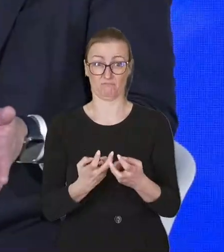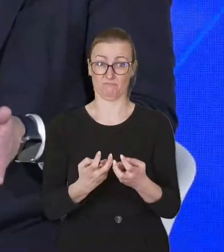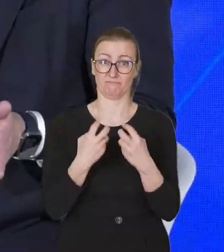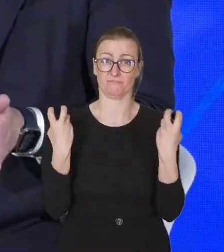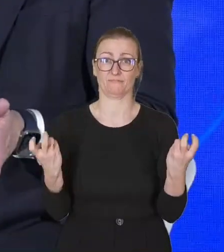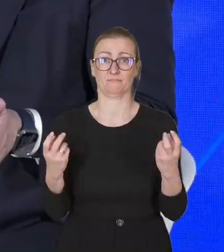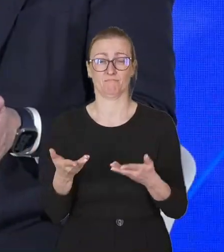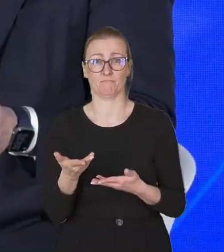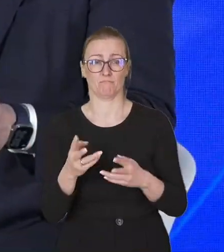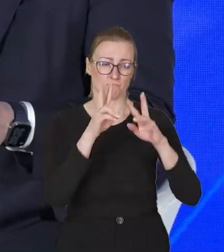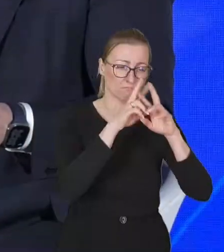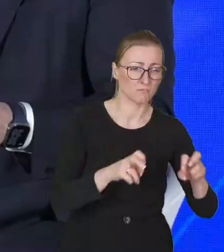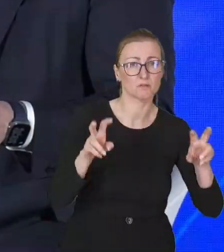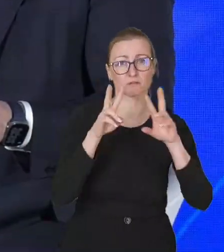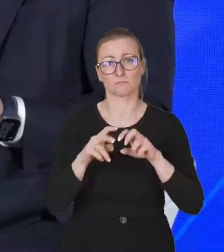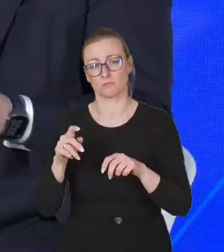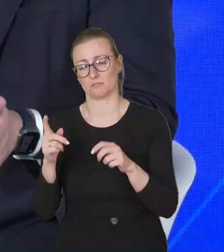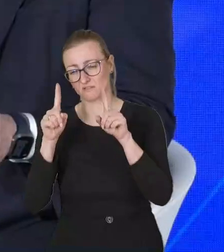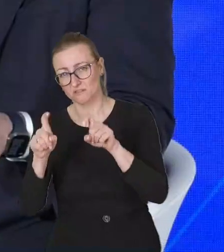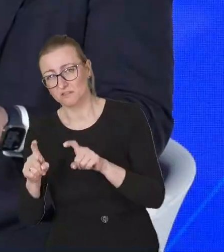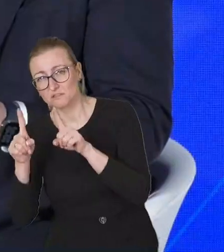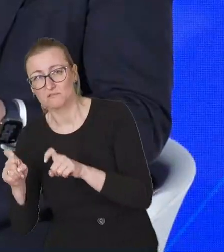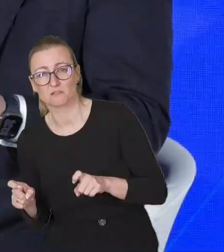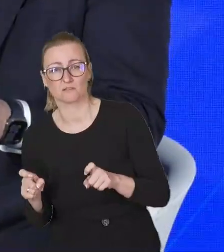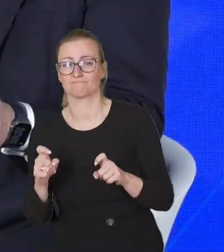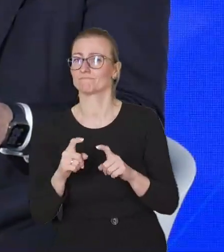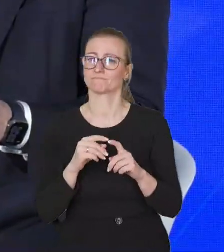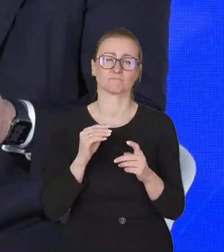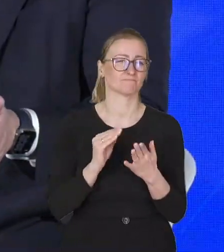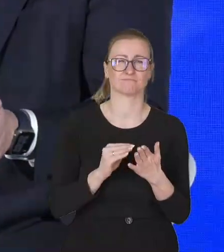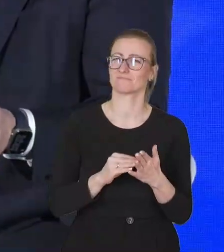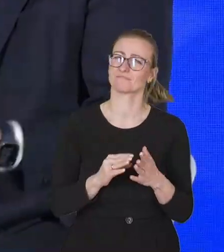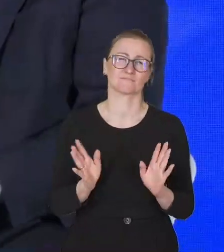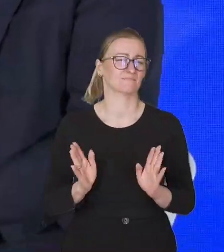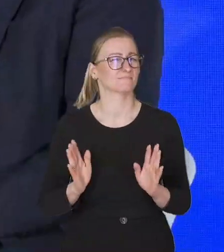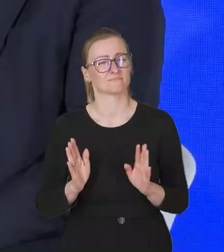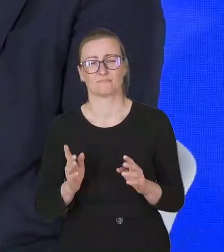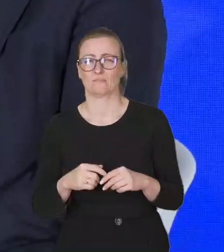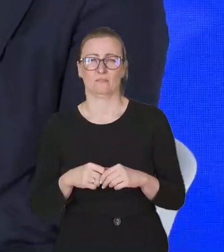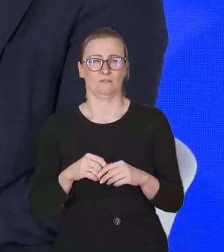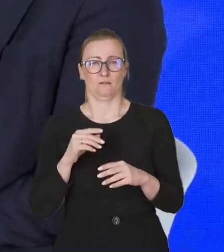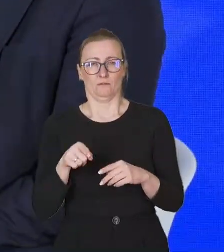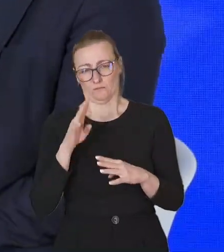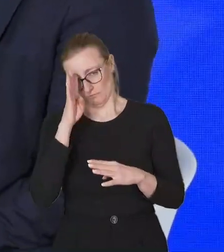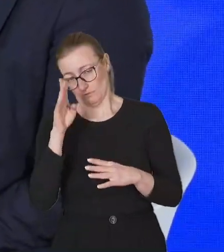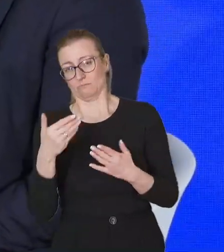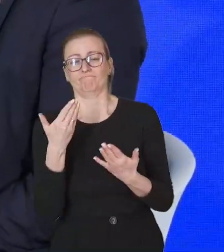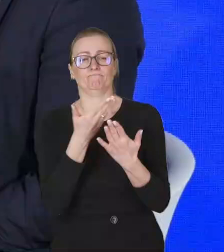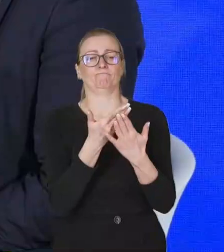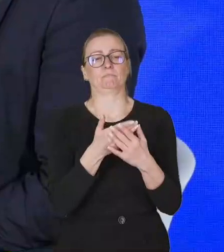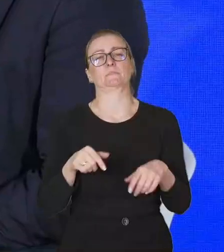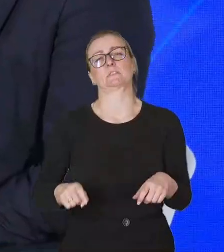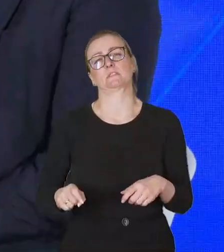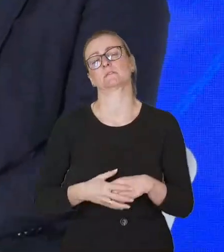the same time, I must say, I'd love to hear that Brussels, which doesn't always know